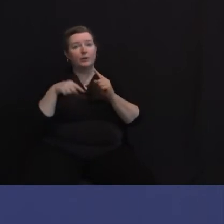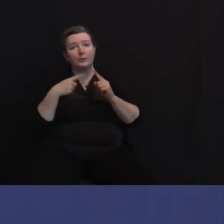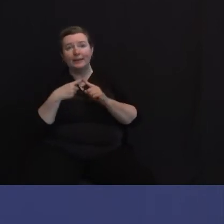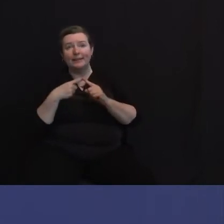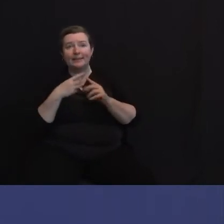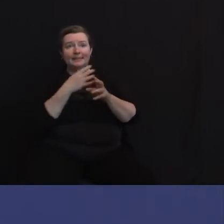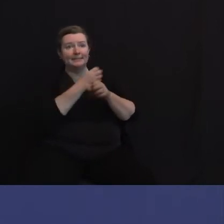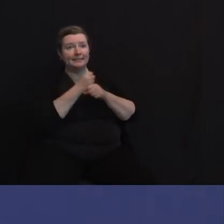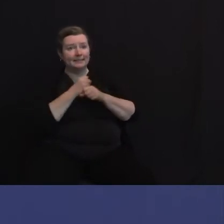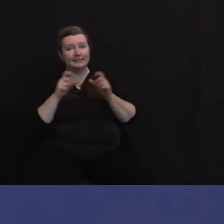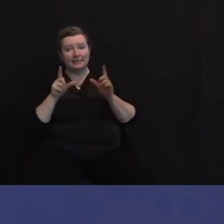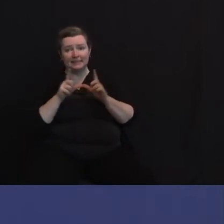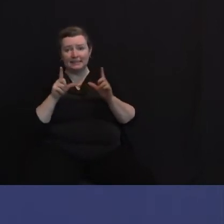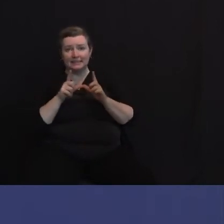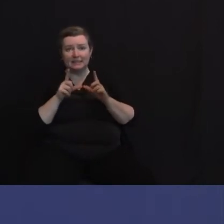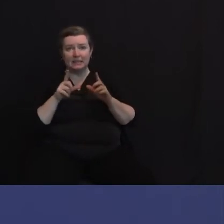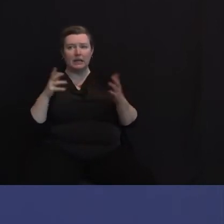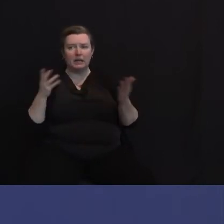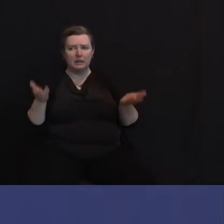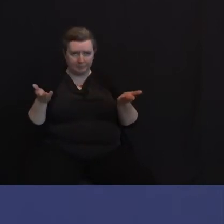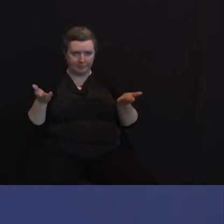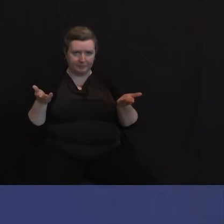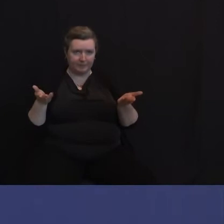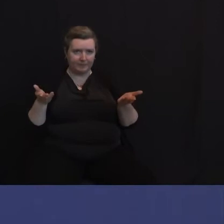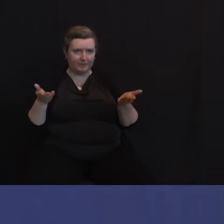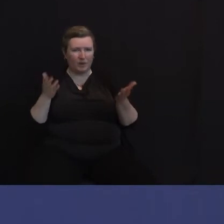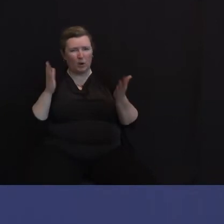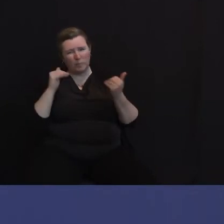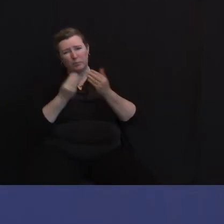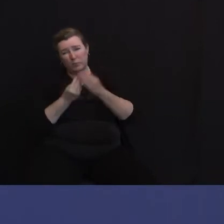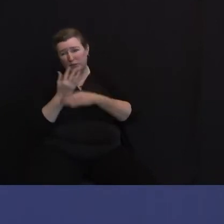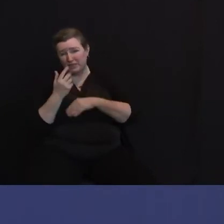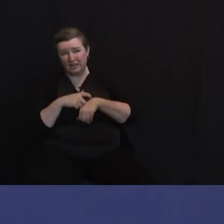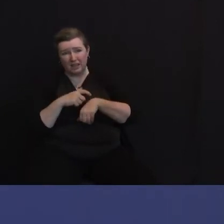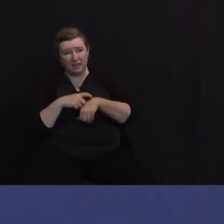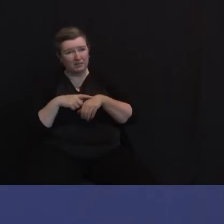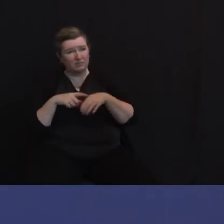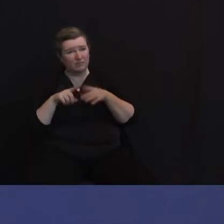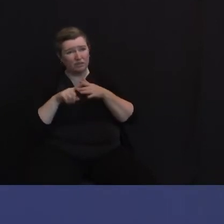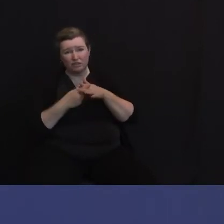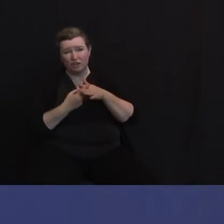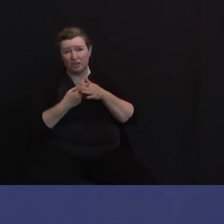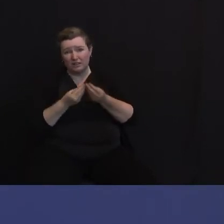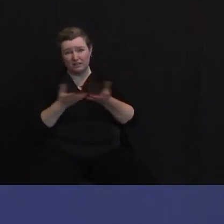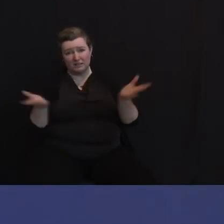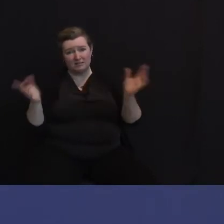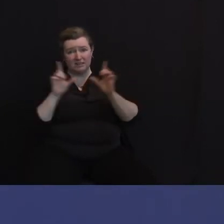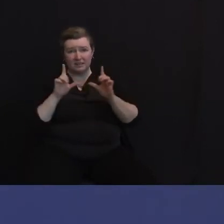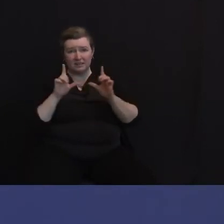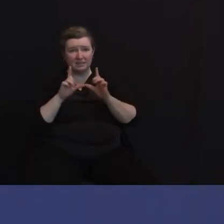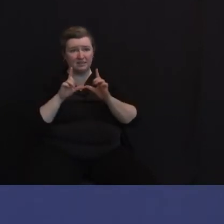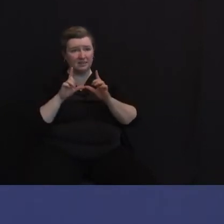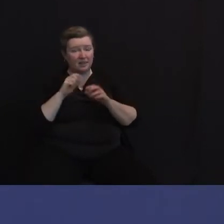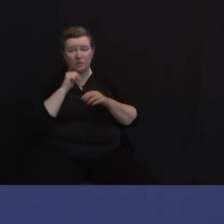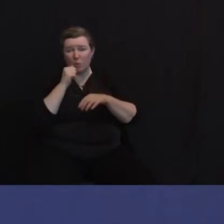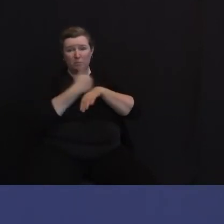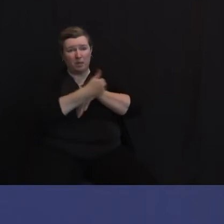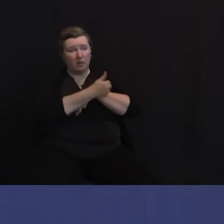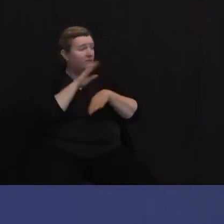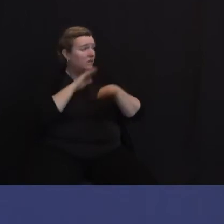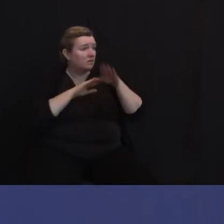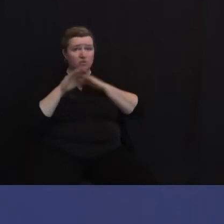the timing we pointed folks to was, I hope, by the spring would be my hope. And I don't blame them for being frustrated. I'm